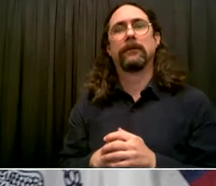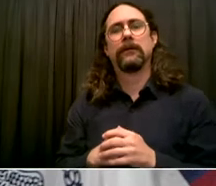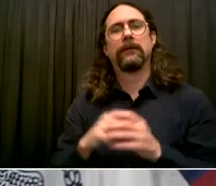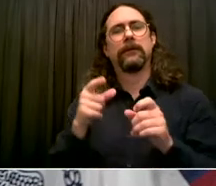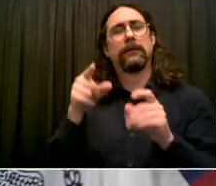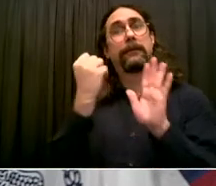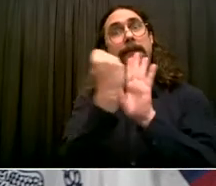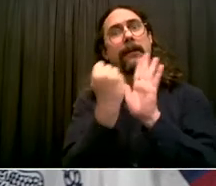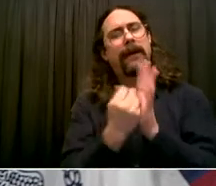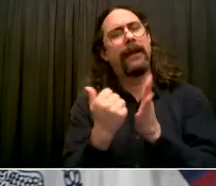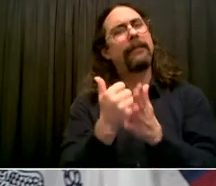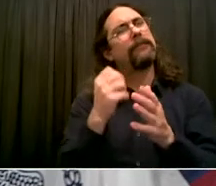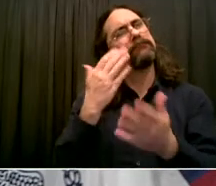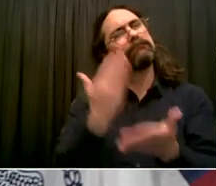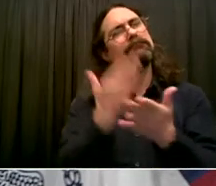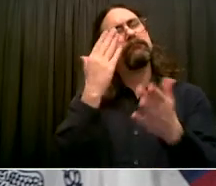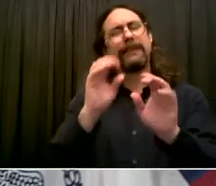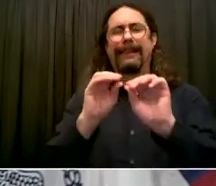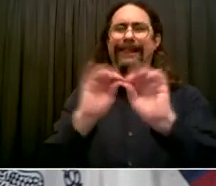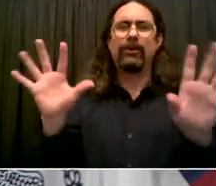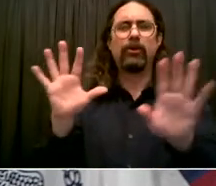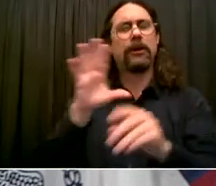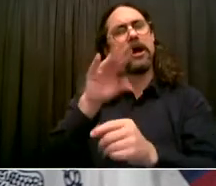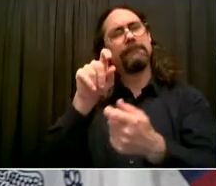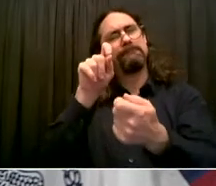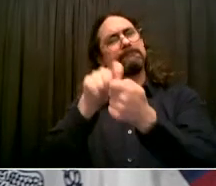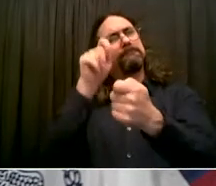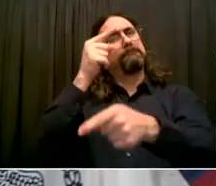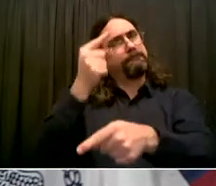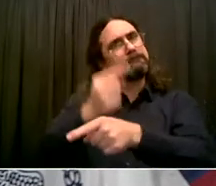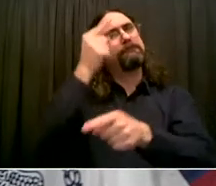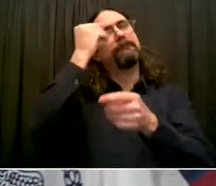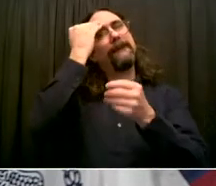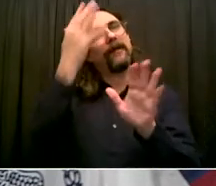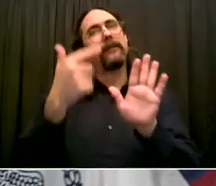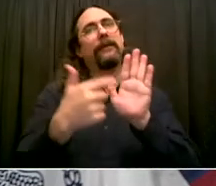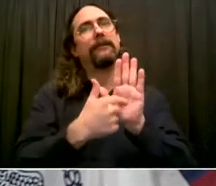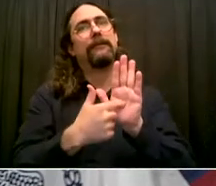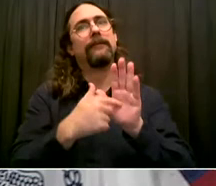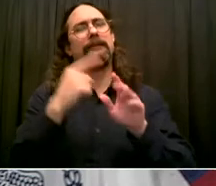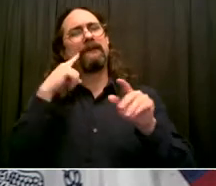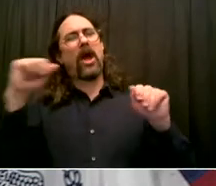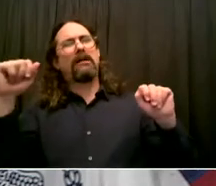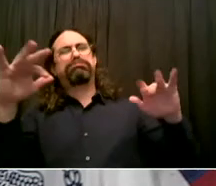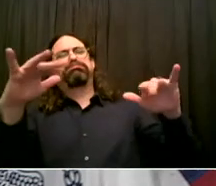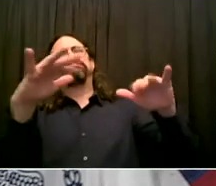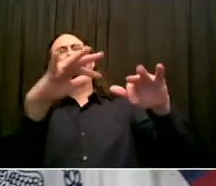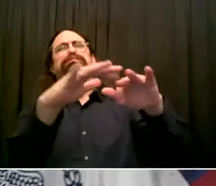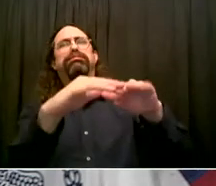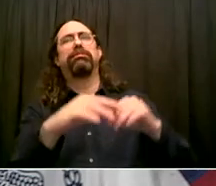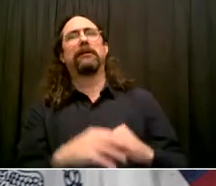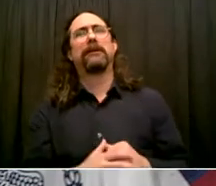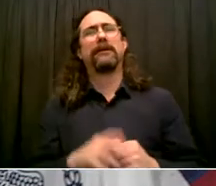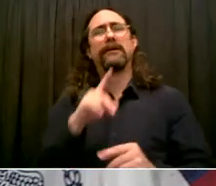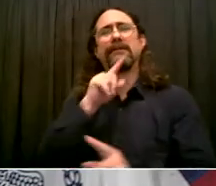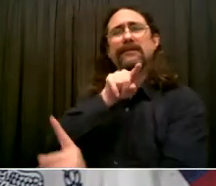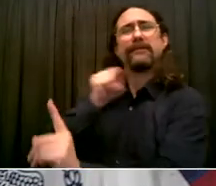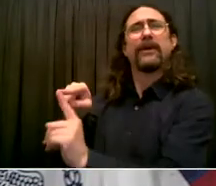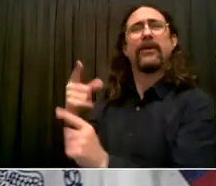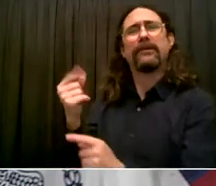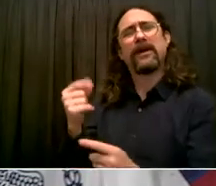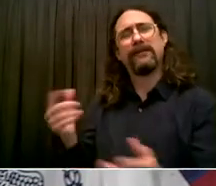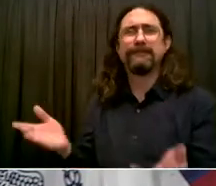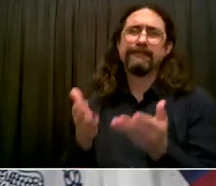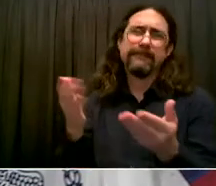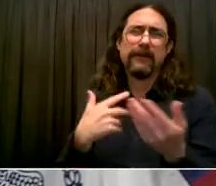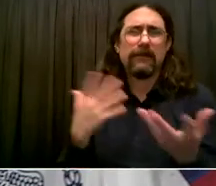get people vaccinated, get people to follow healthy habits, put smart health and safety measures in place